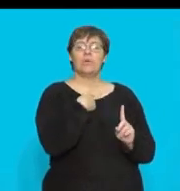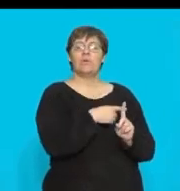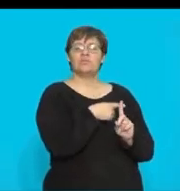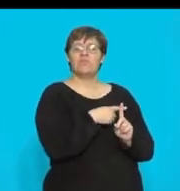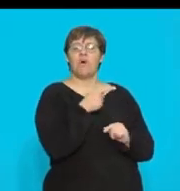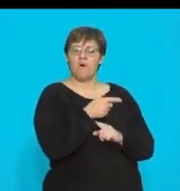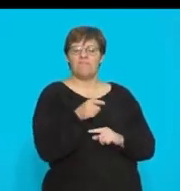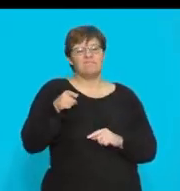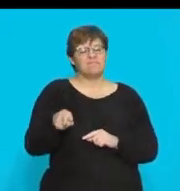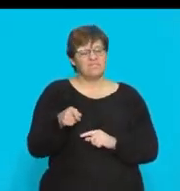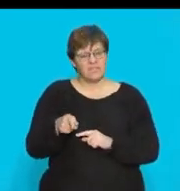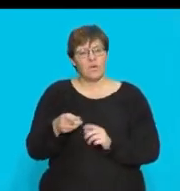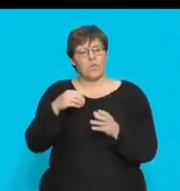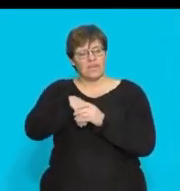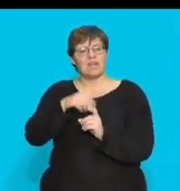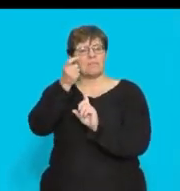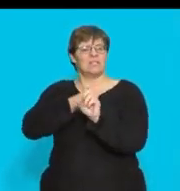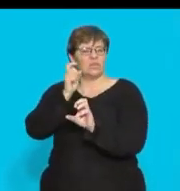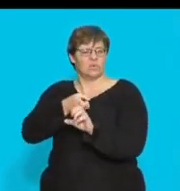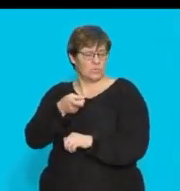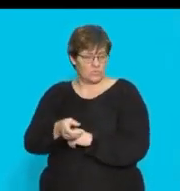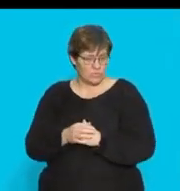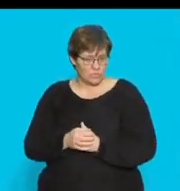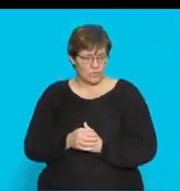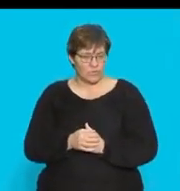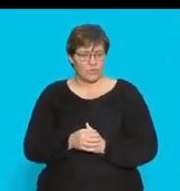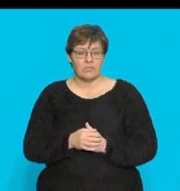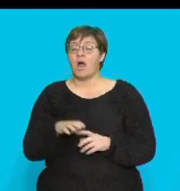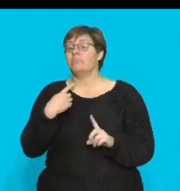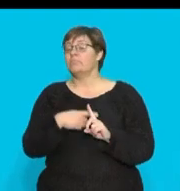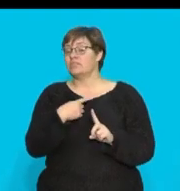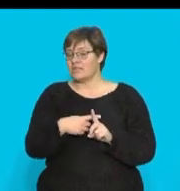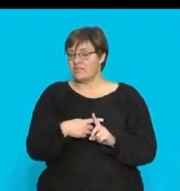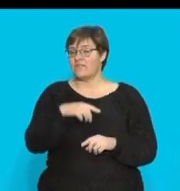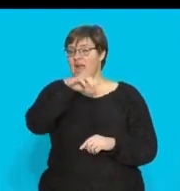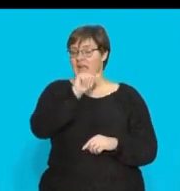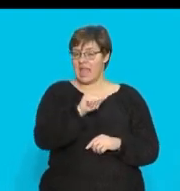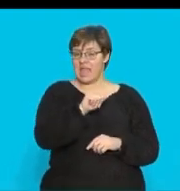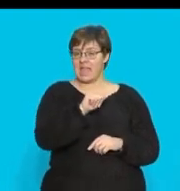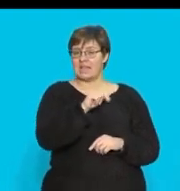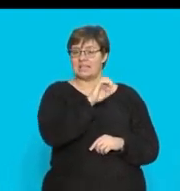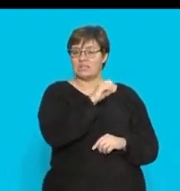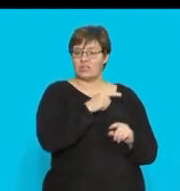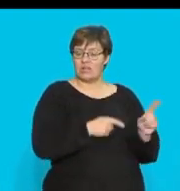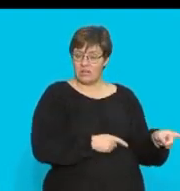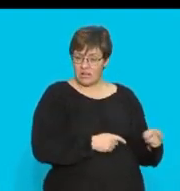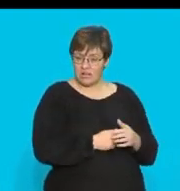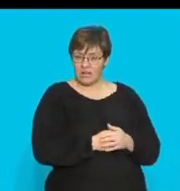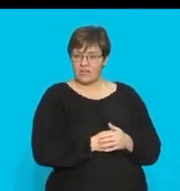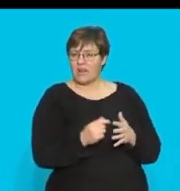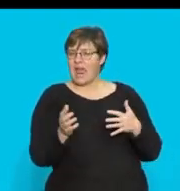sexual reproduction in the potato, all right, advantages of asexual. Any of them could have